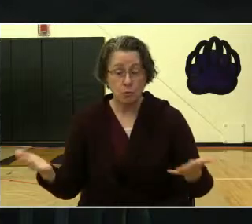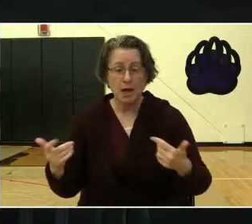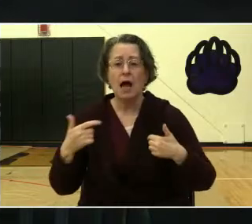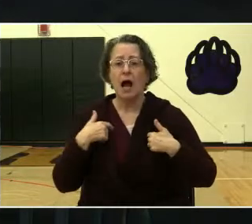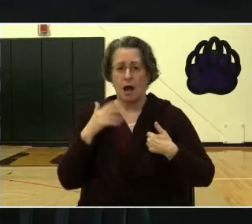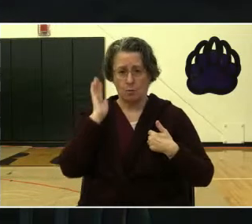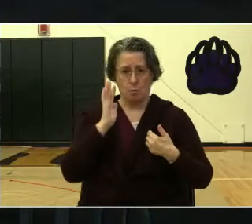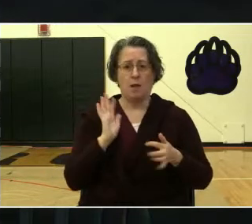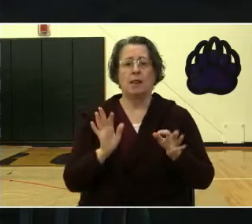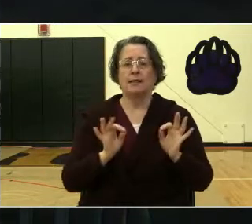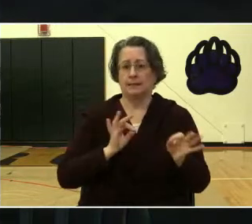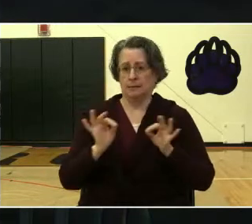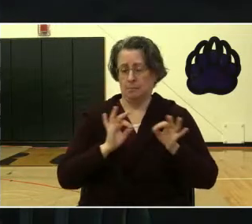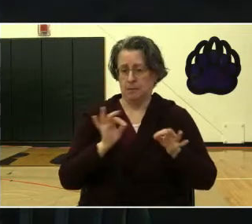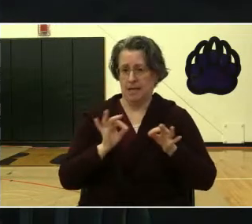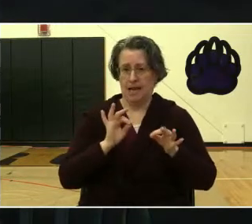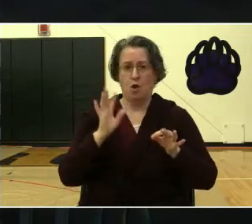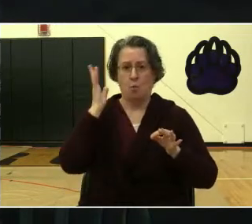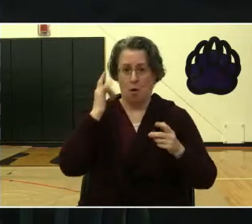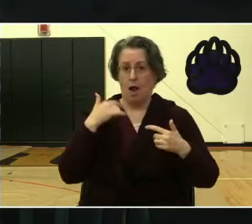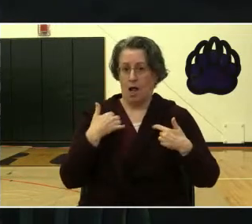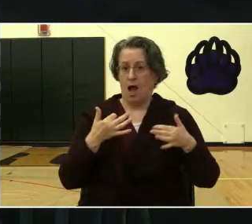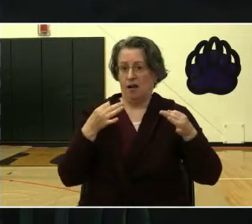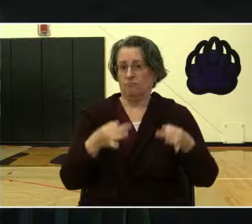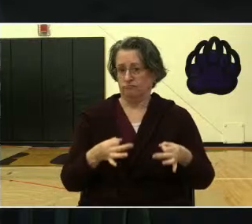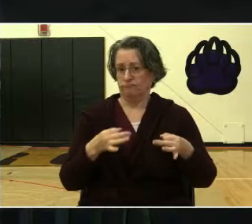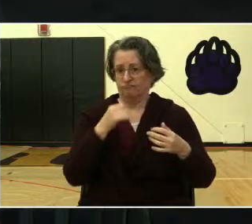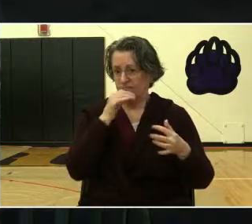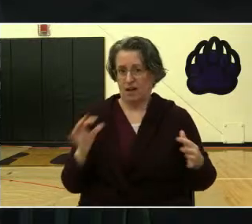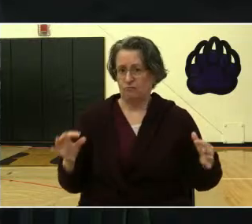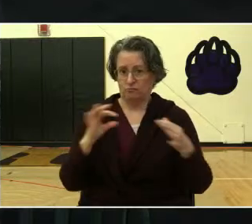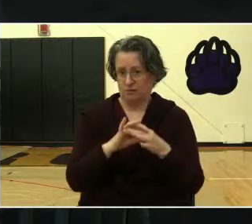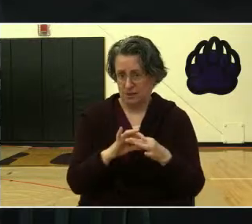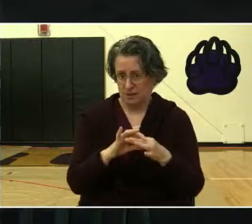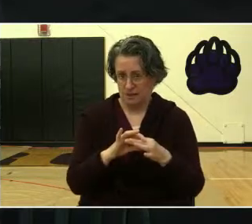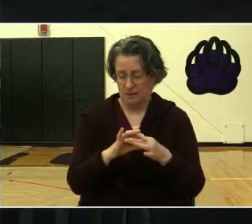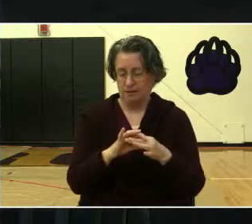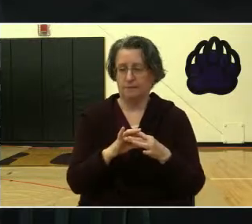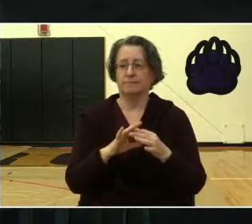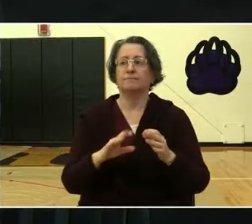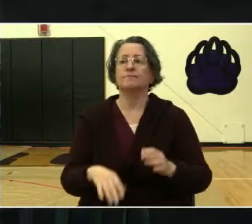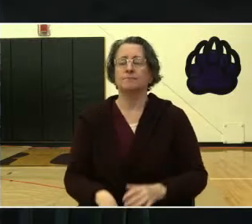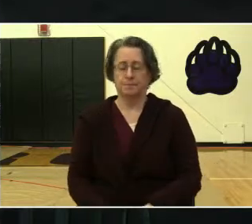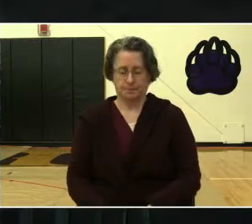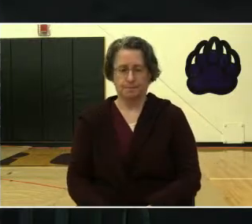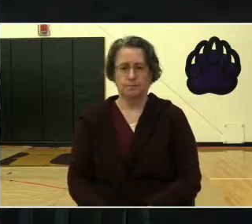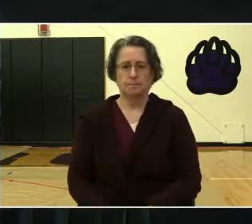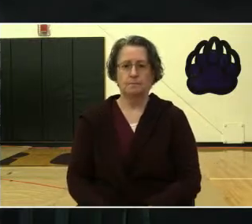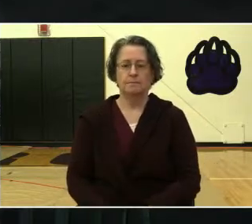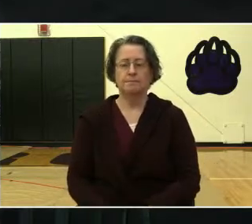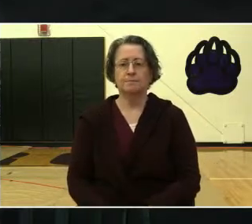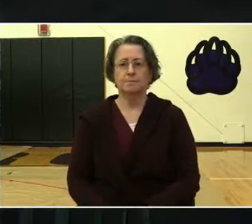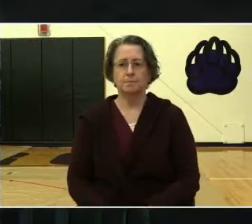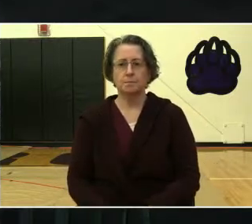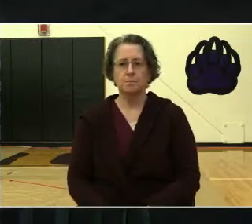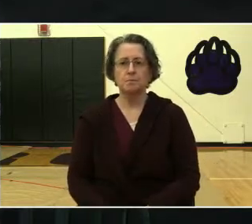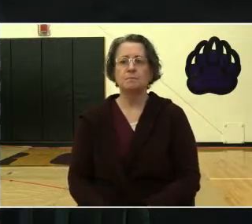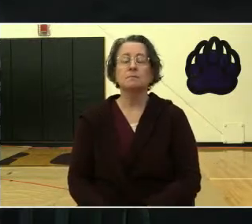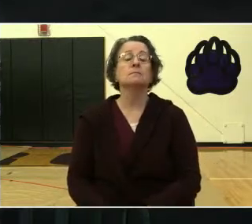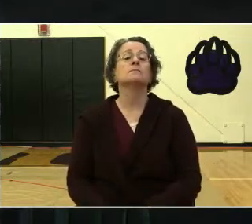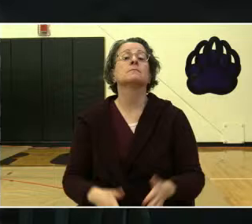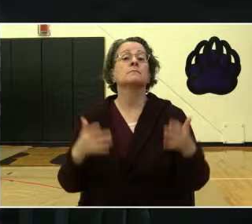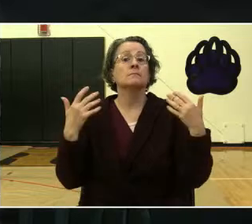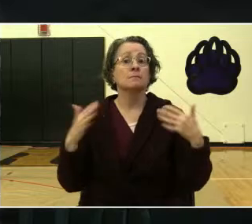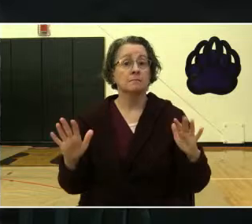the basis for the ruling that uh that proposed amendment is not Germain we'll have